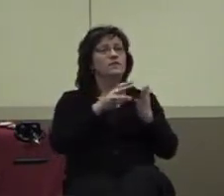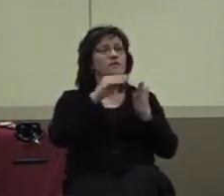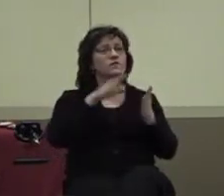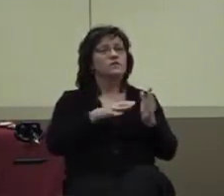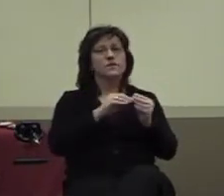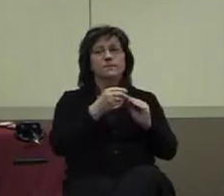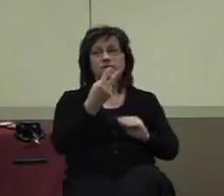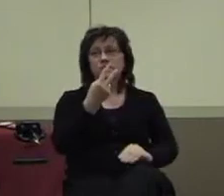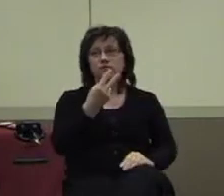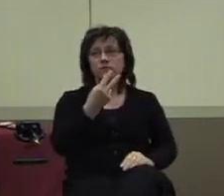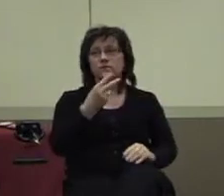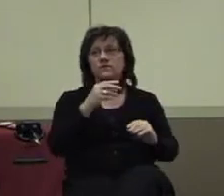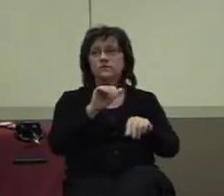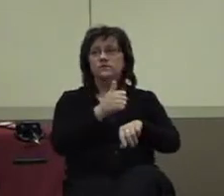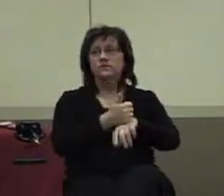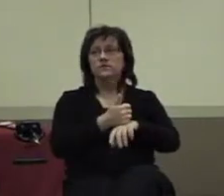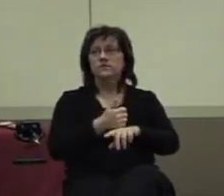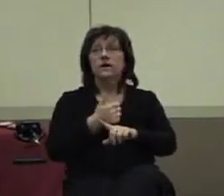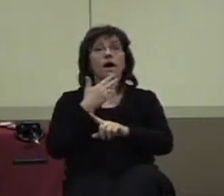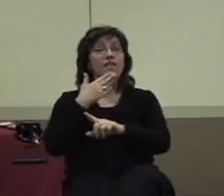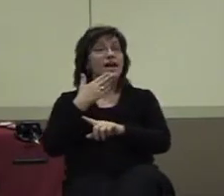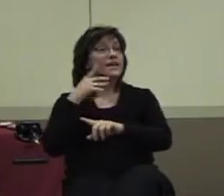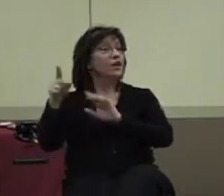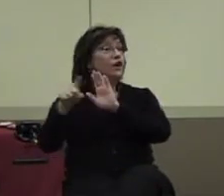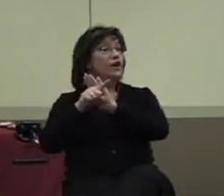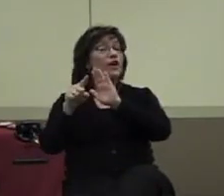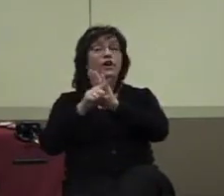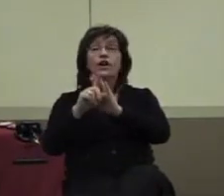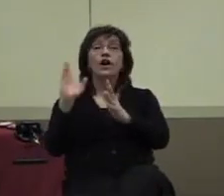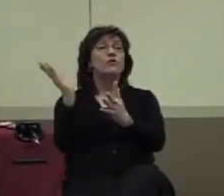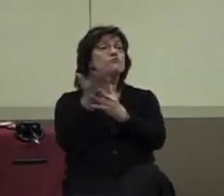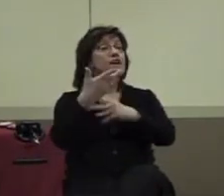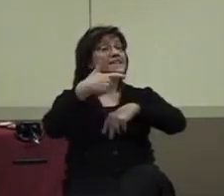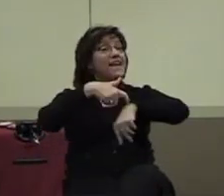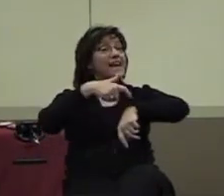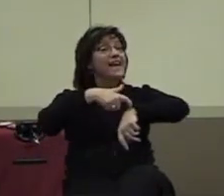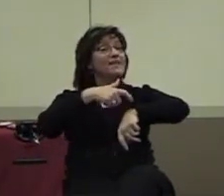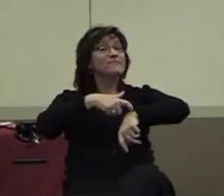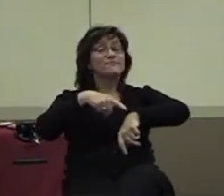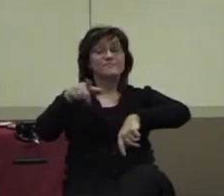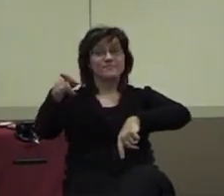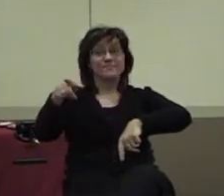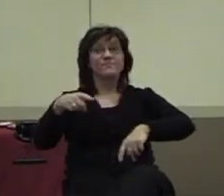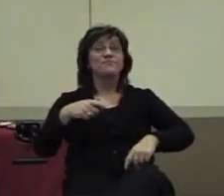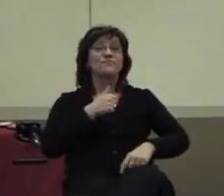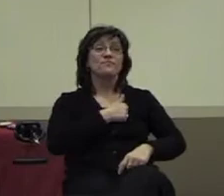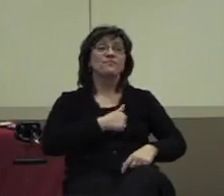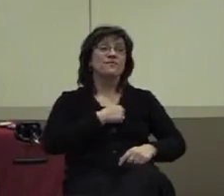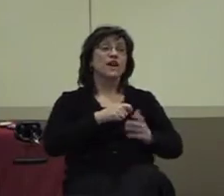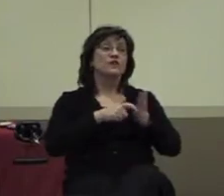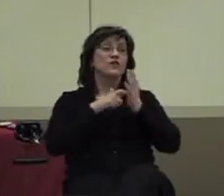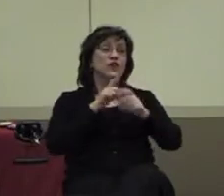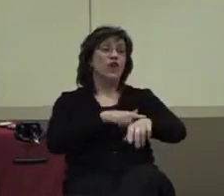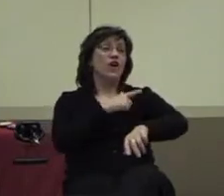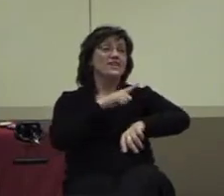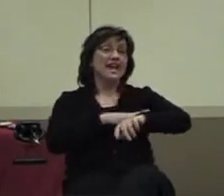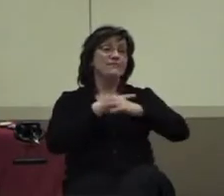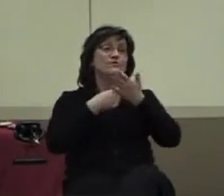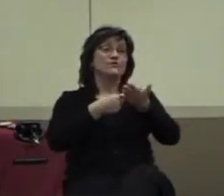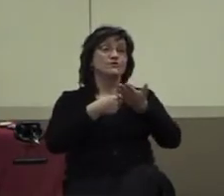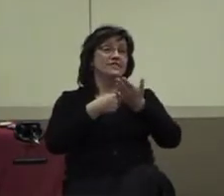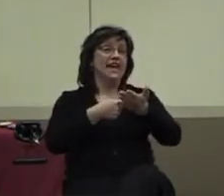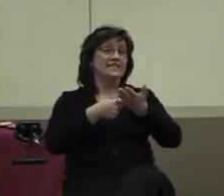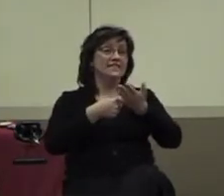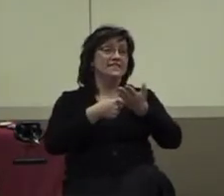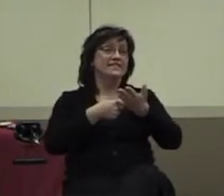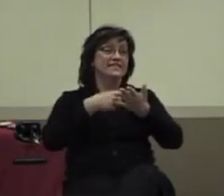2. Thank you. It is break time. I'm sorry I took a long time to go over this, but hopefully this gave